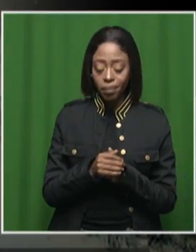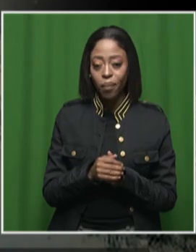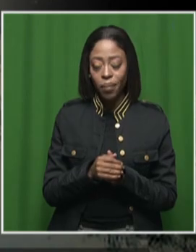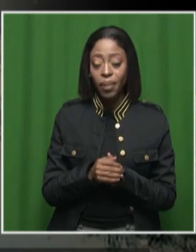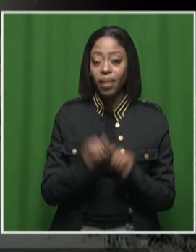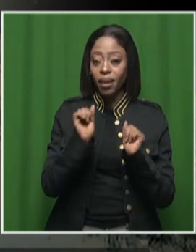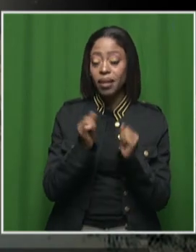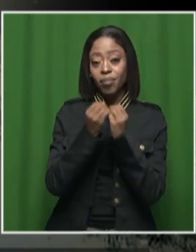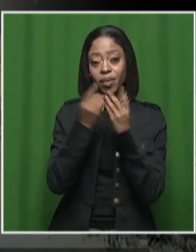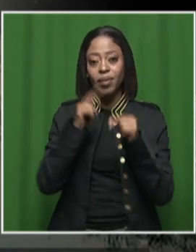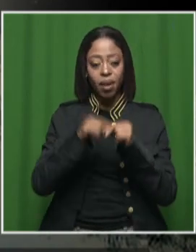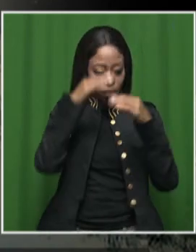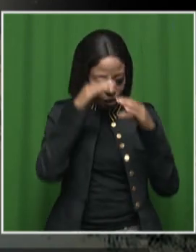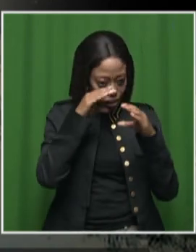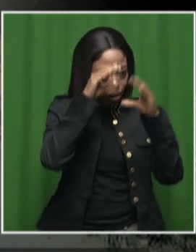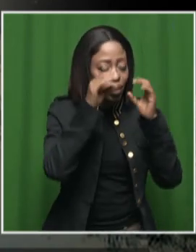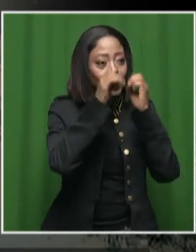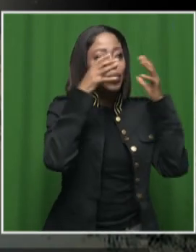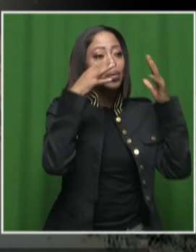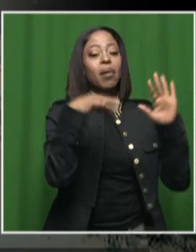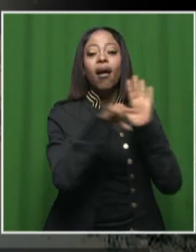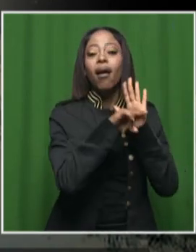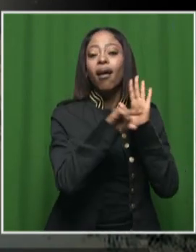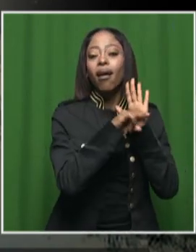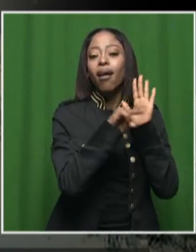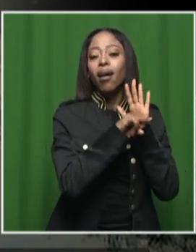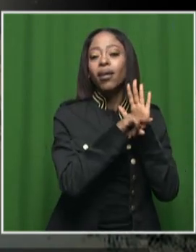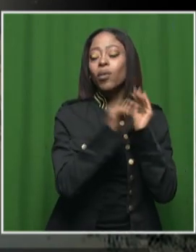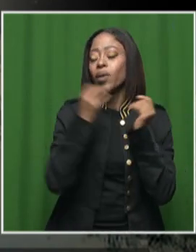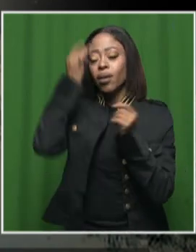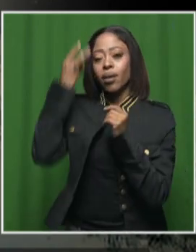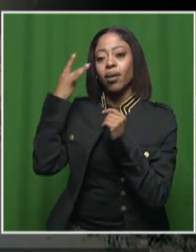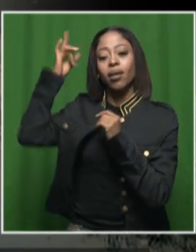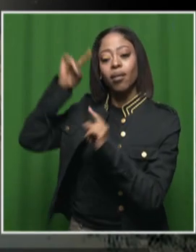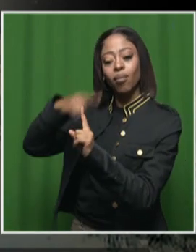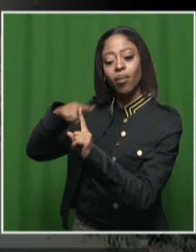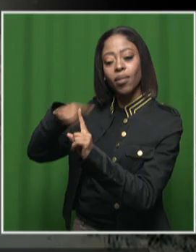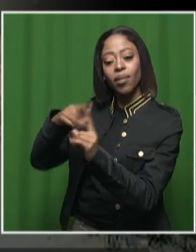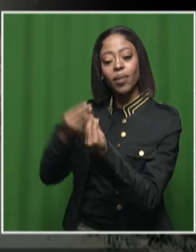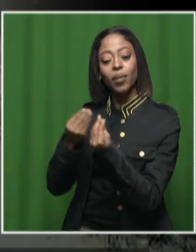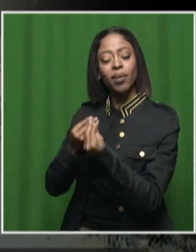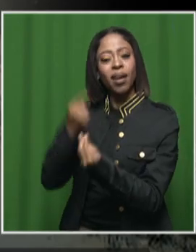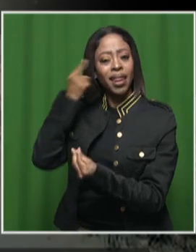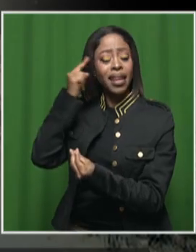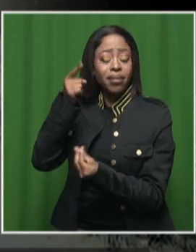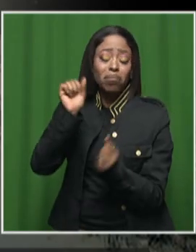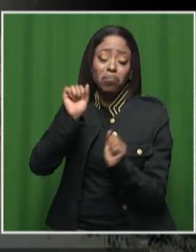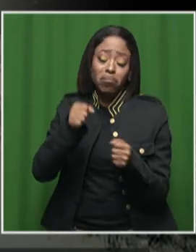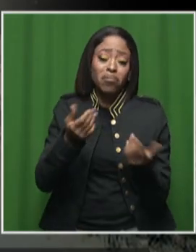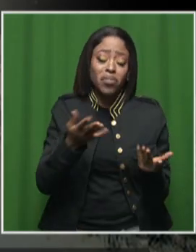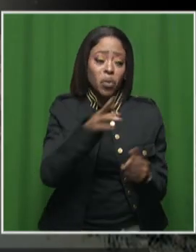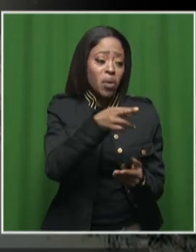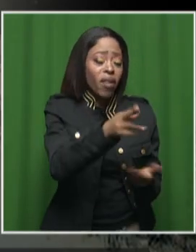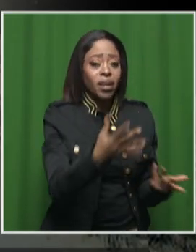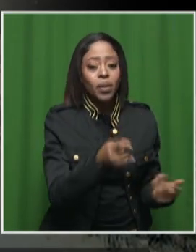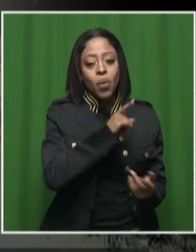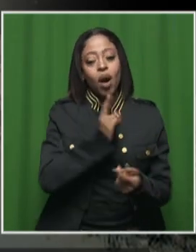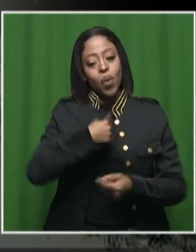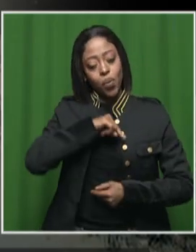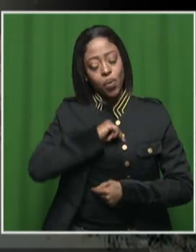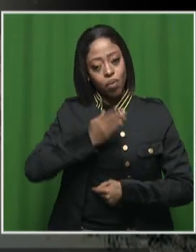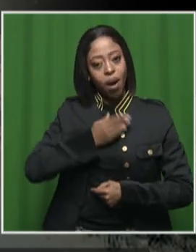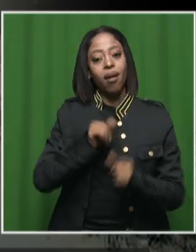to, I think, excessively focus on the negative. Maybe that's also warranted, because we all want a better